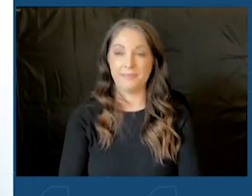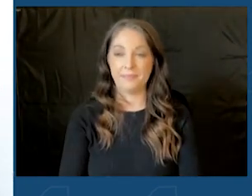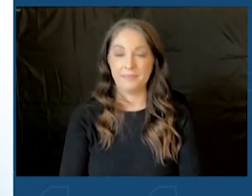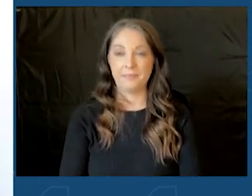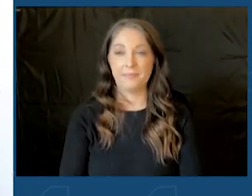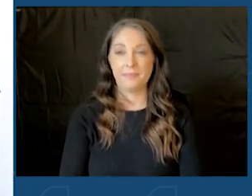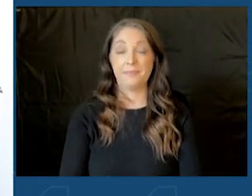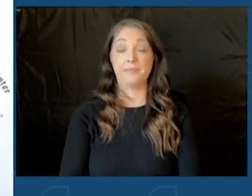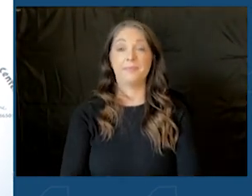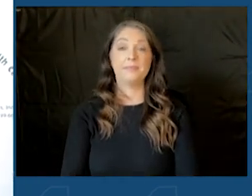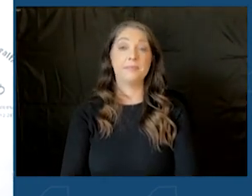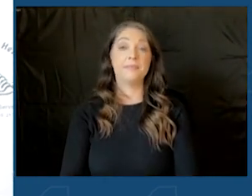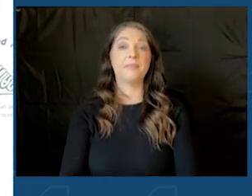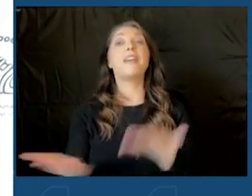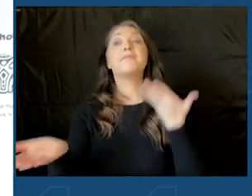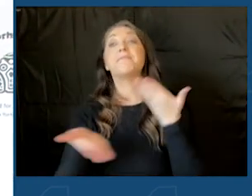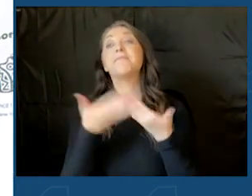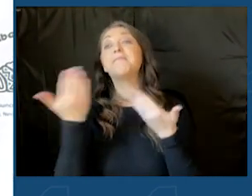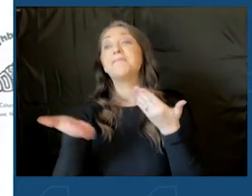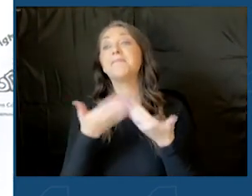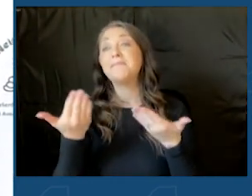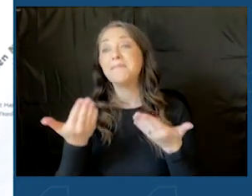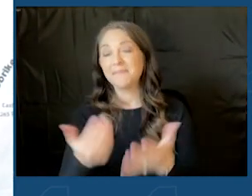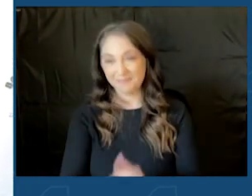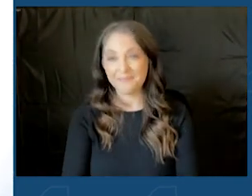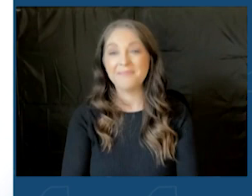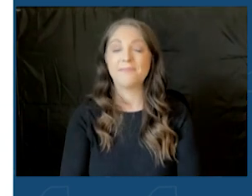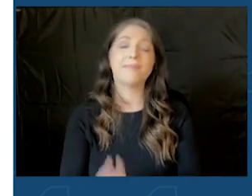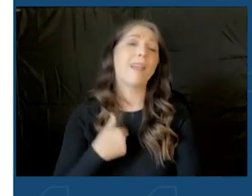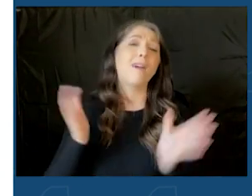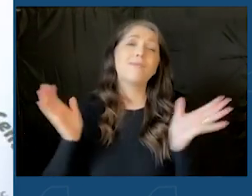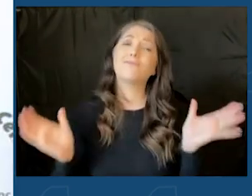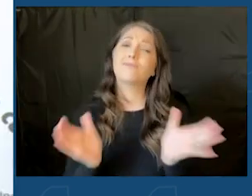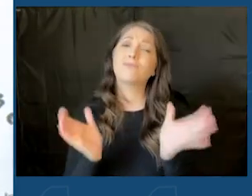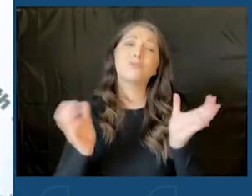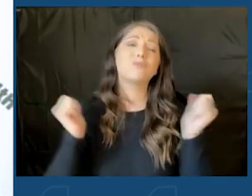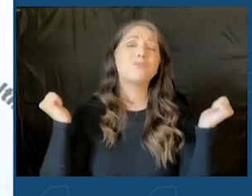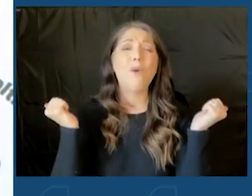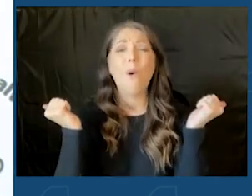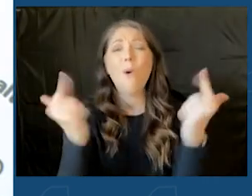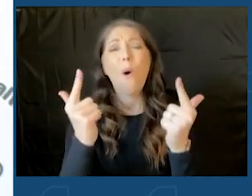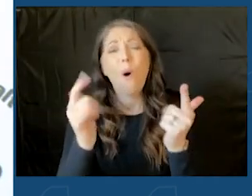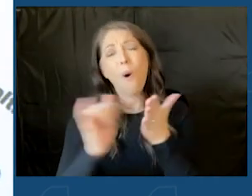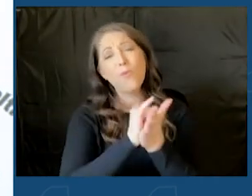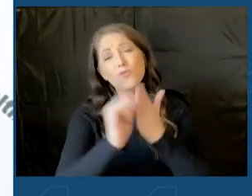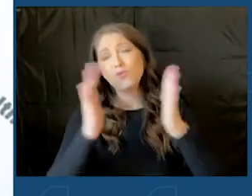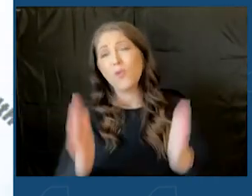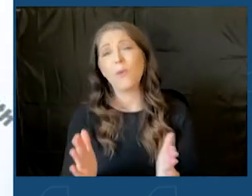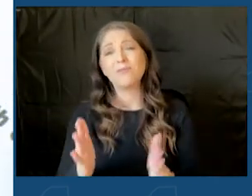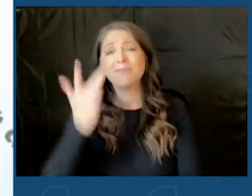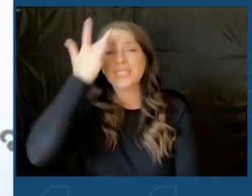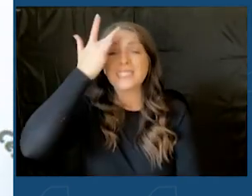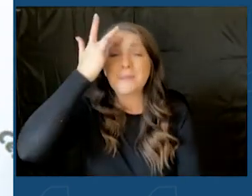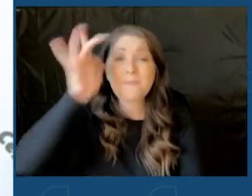And it's that easy. It's that easy. So I encourage all New Yorkers, let's be really smart. Let's get